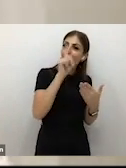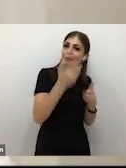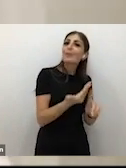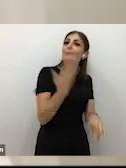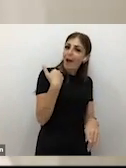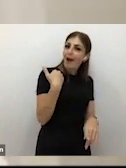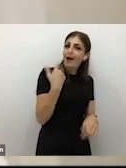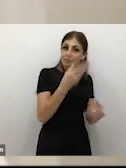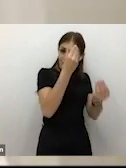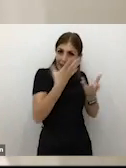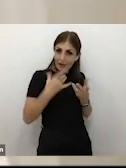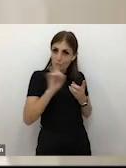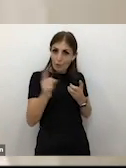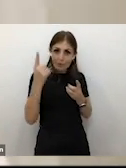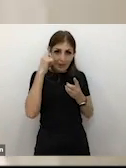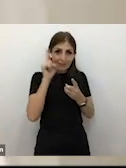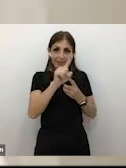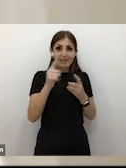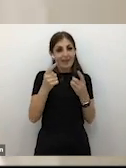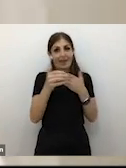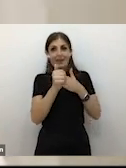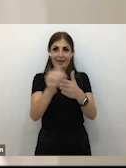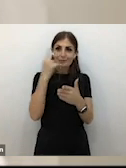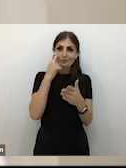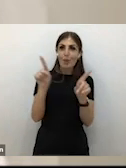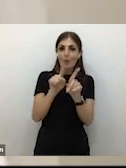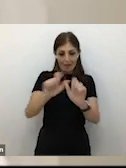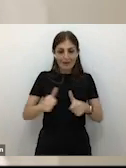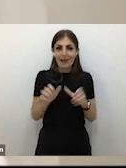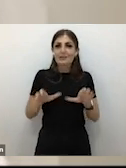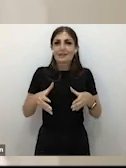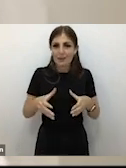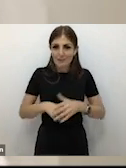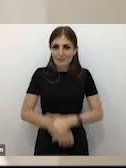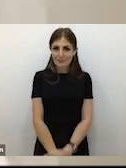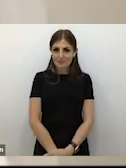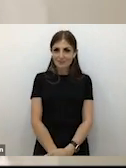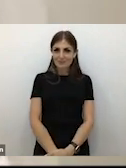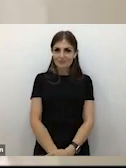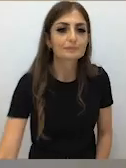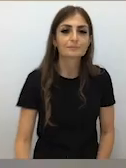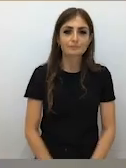what they think leadership looks like in the arts and cultural sector.